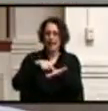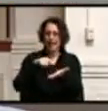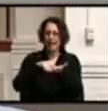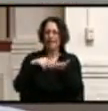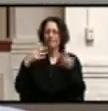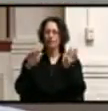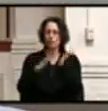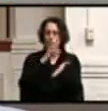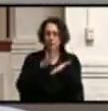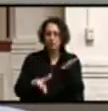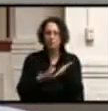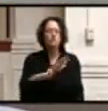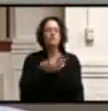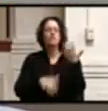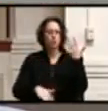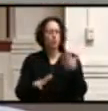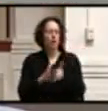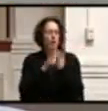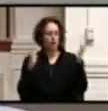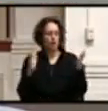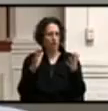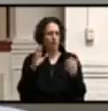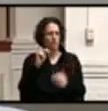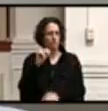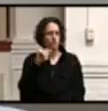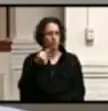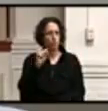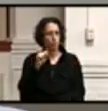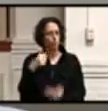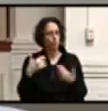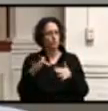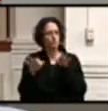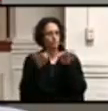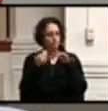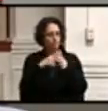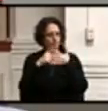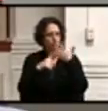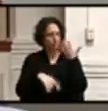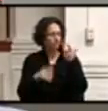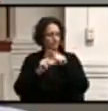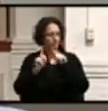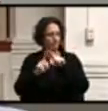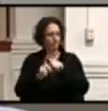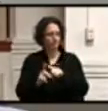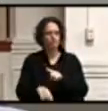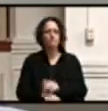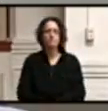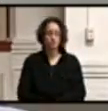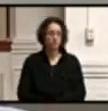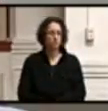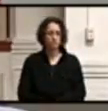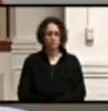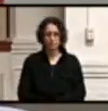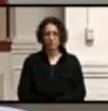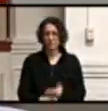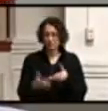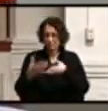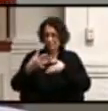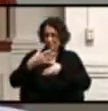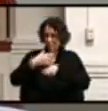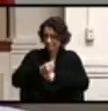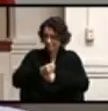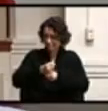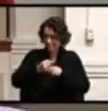contained in those notes. And that's really kind of a real brief summary and overview of the audit